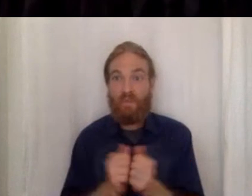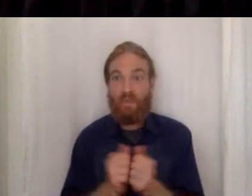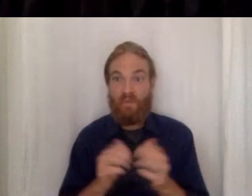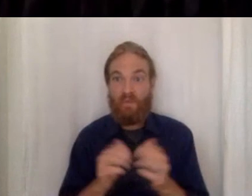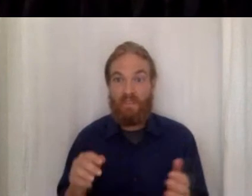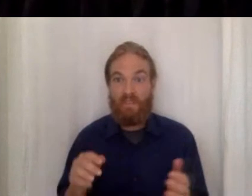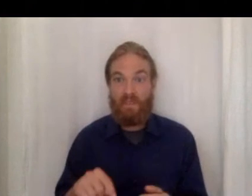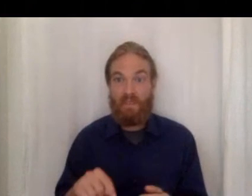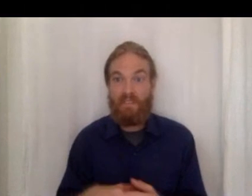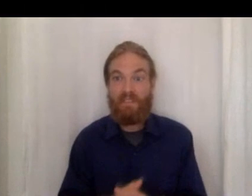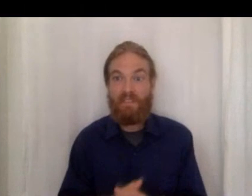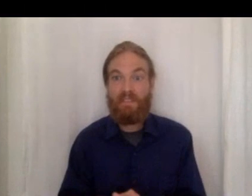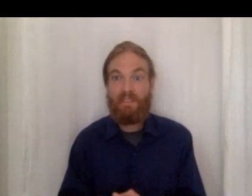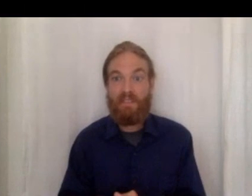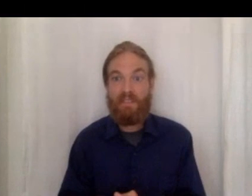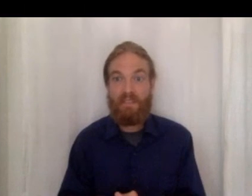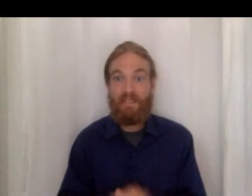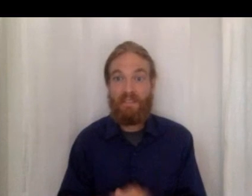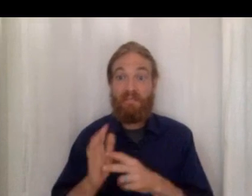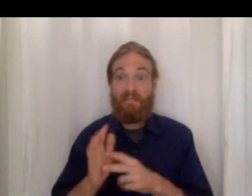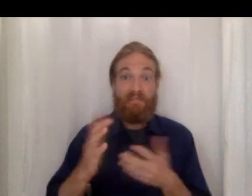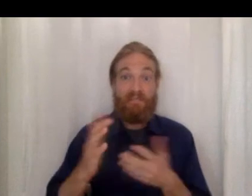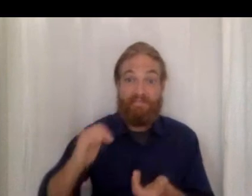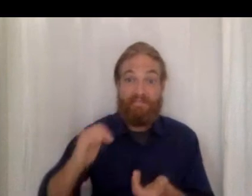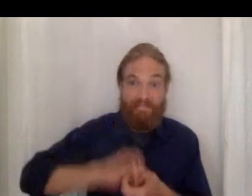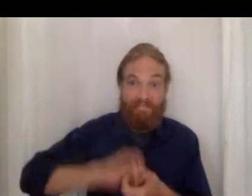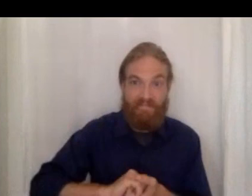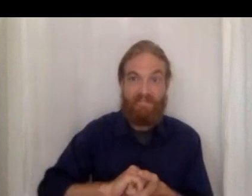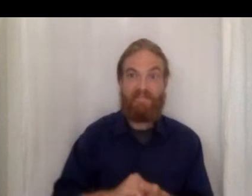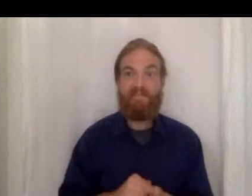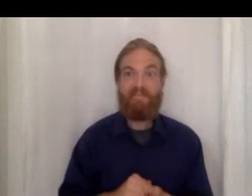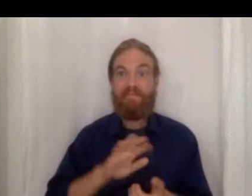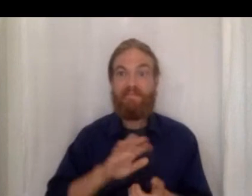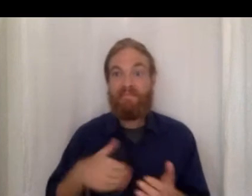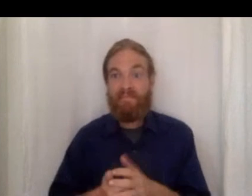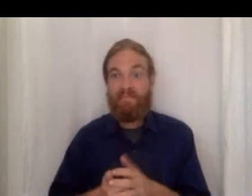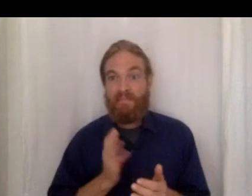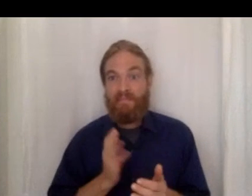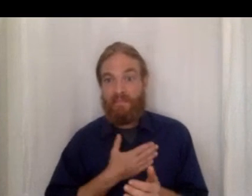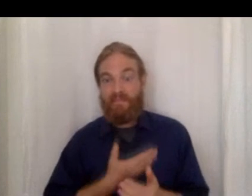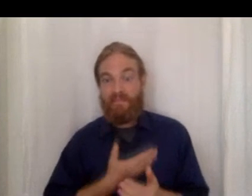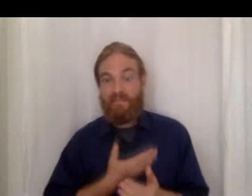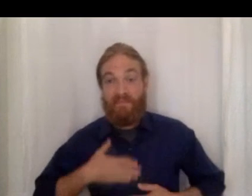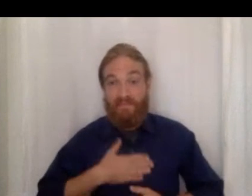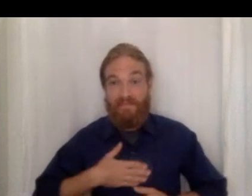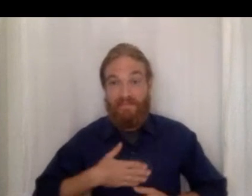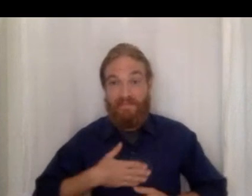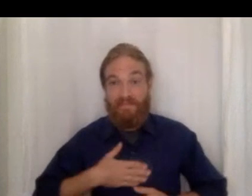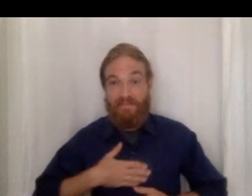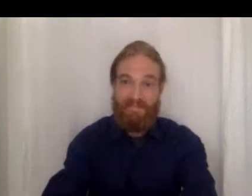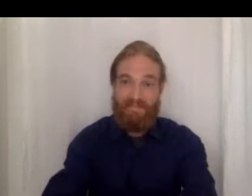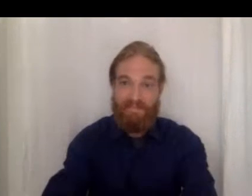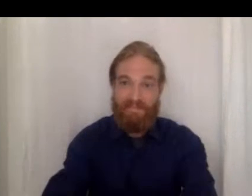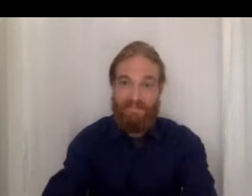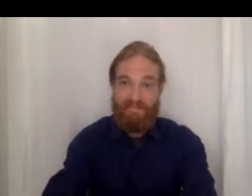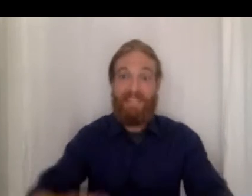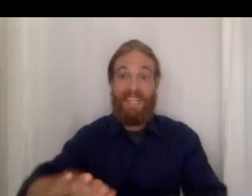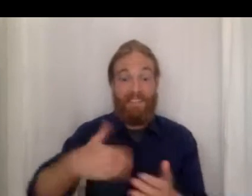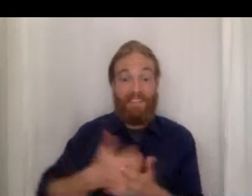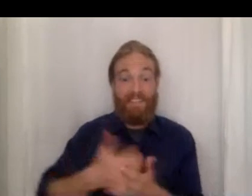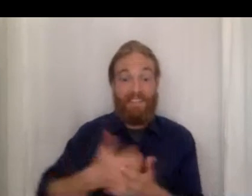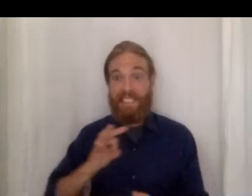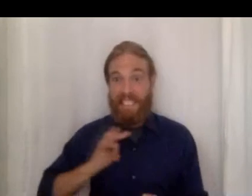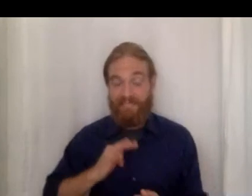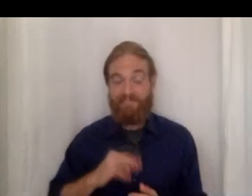all appreciate what you and your staff do. And you shouldn't have to work this hard. And